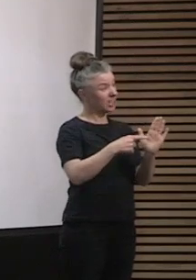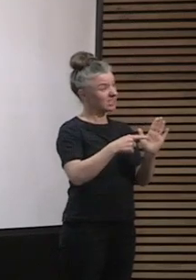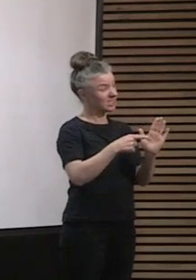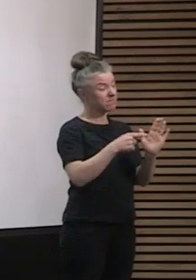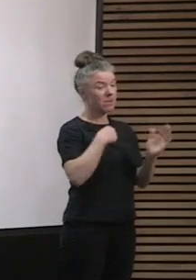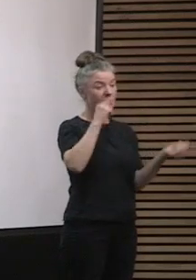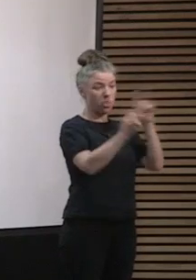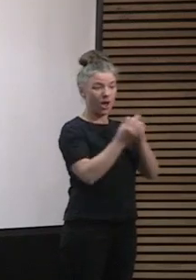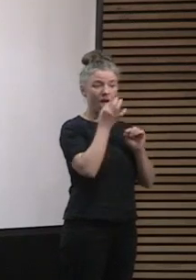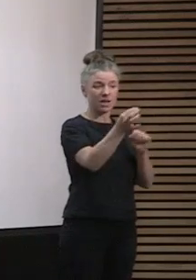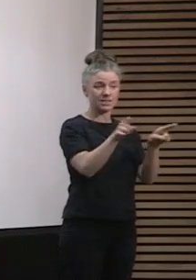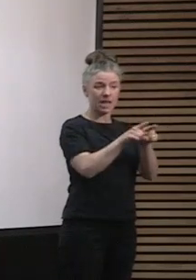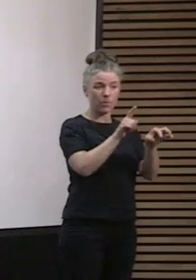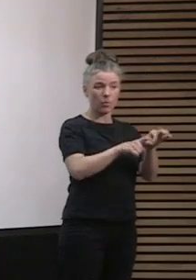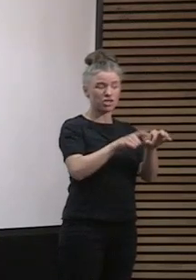well.